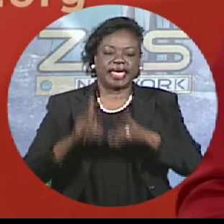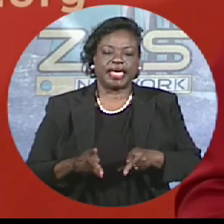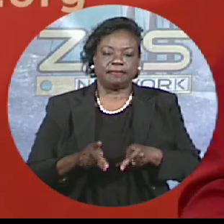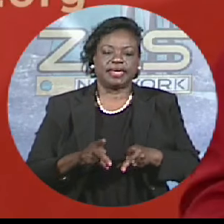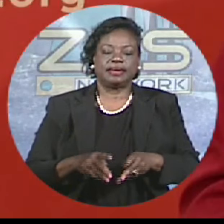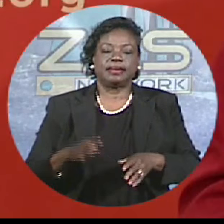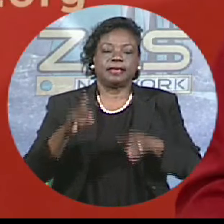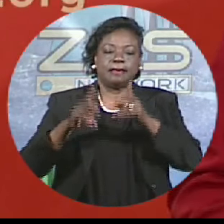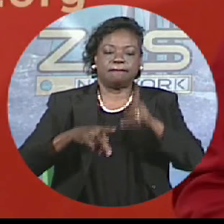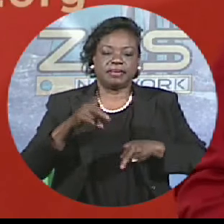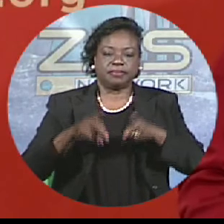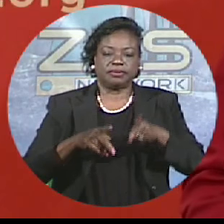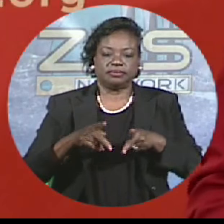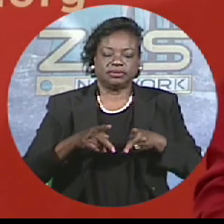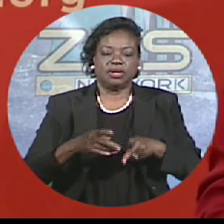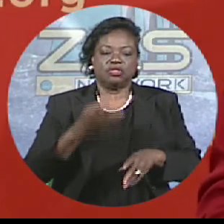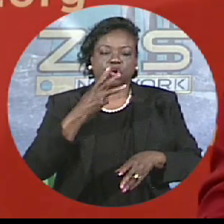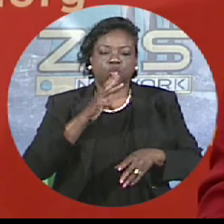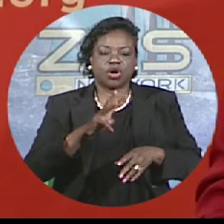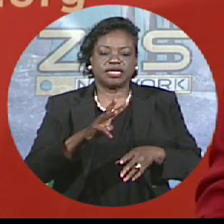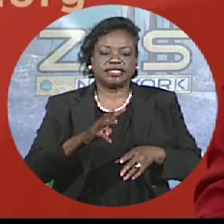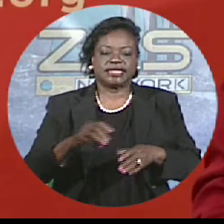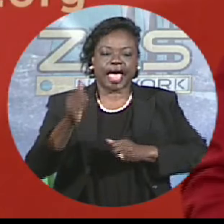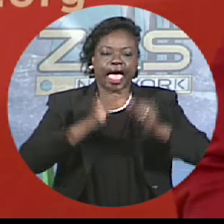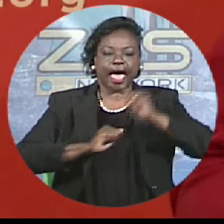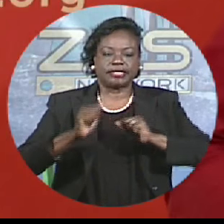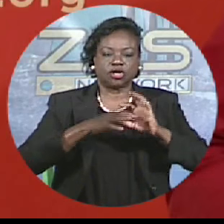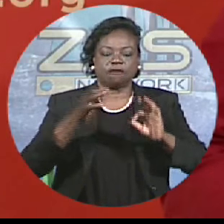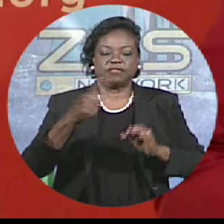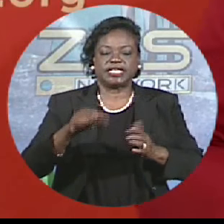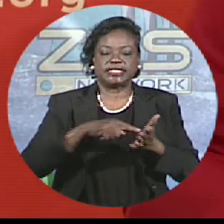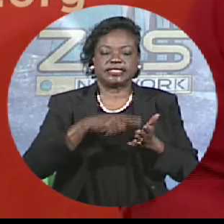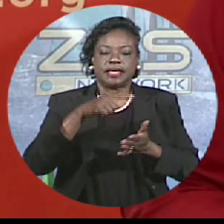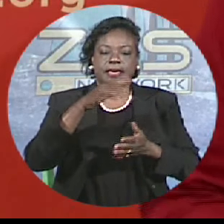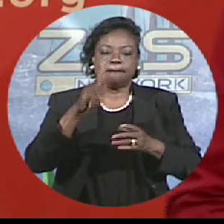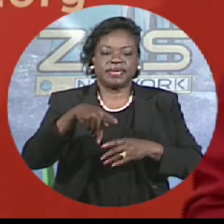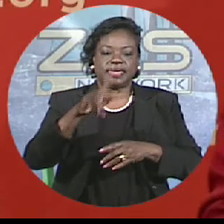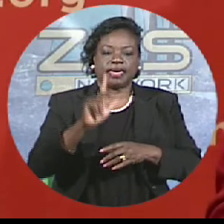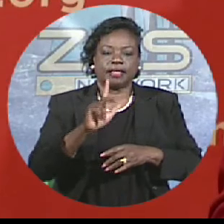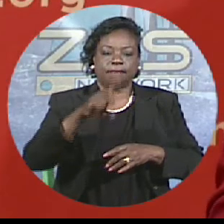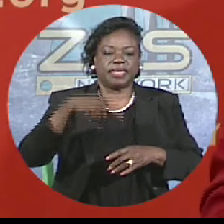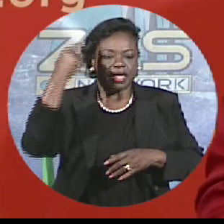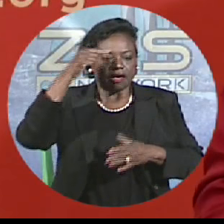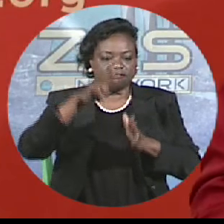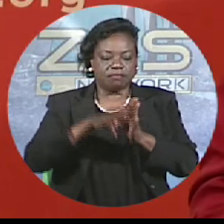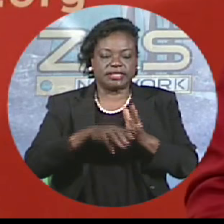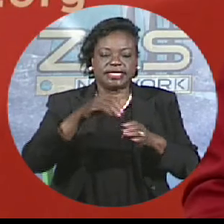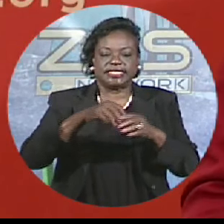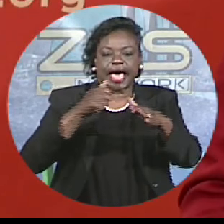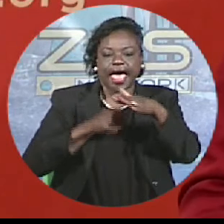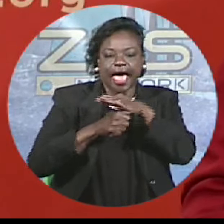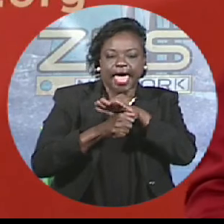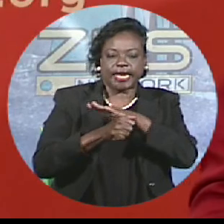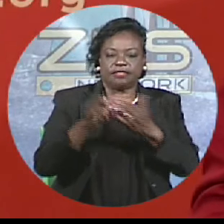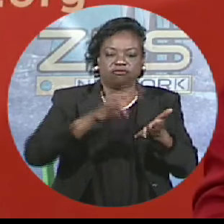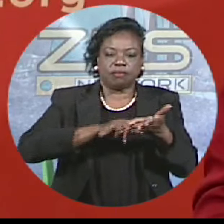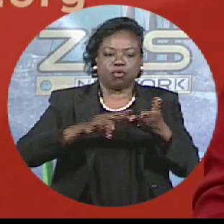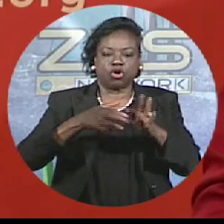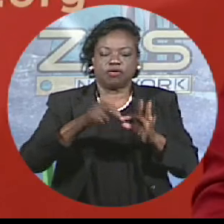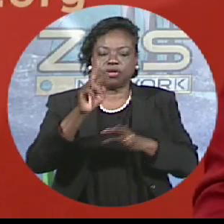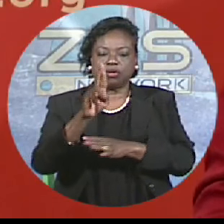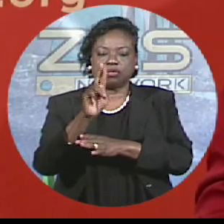egregious acts of this PLP government is hiding the report on the Rubis oil